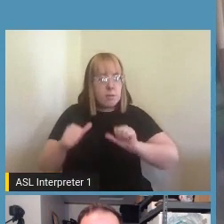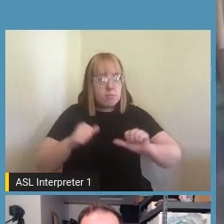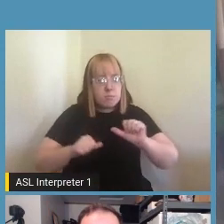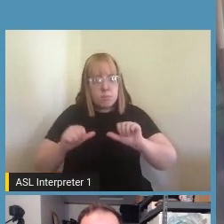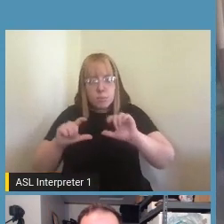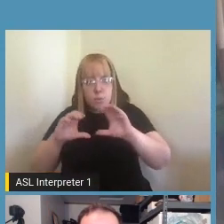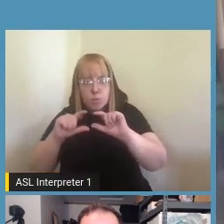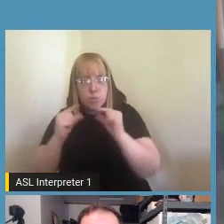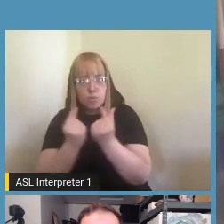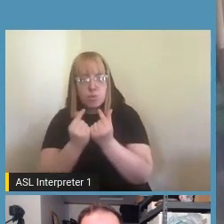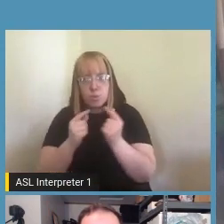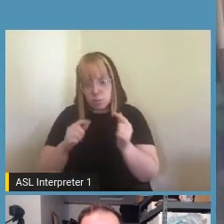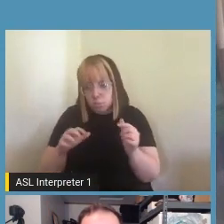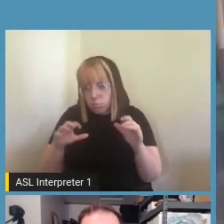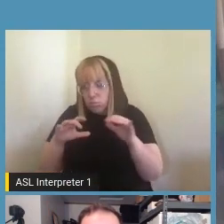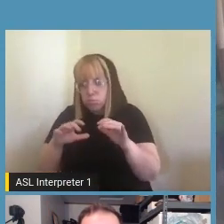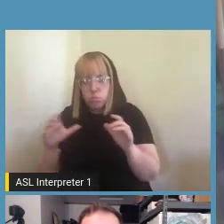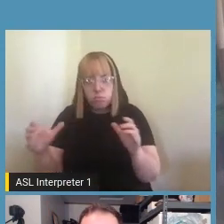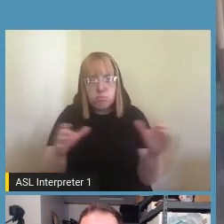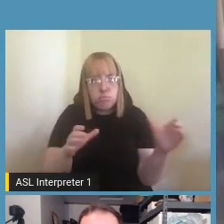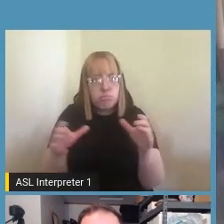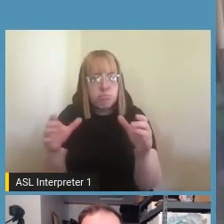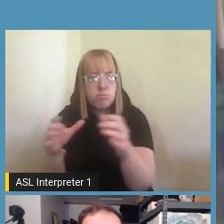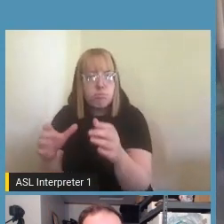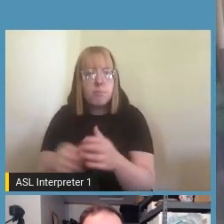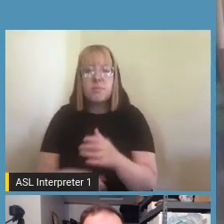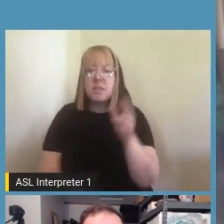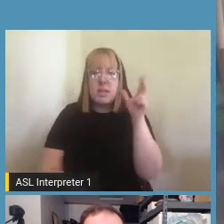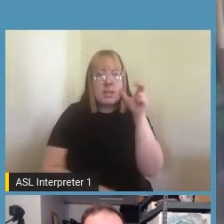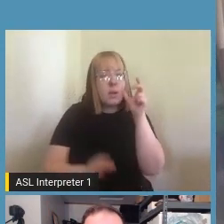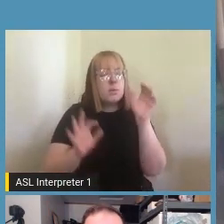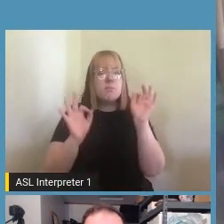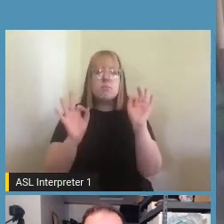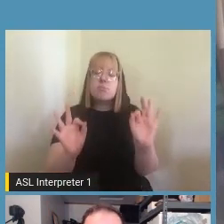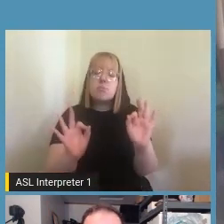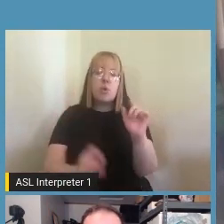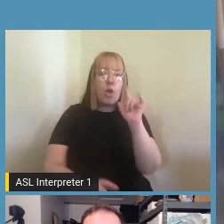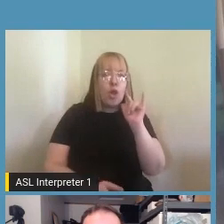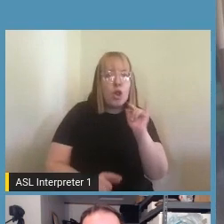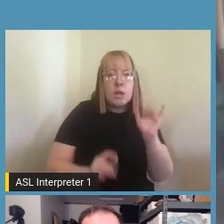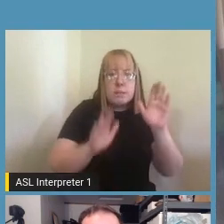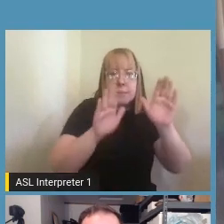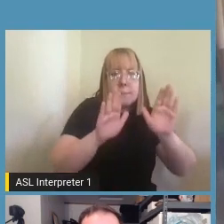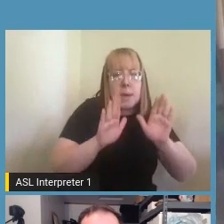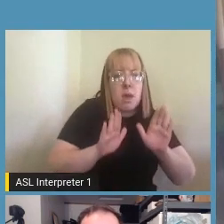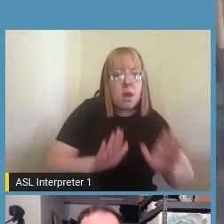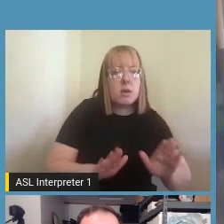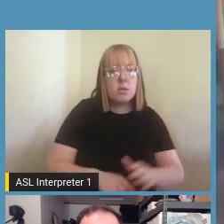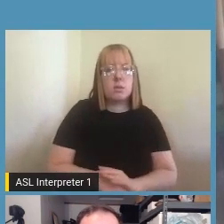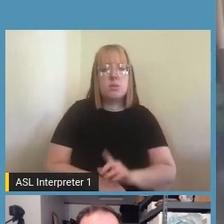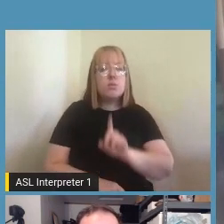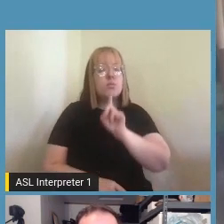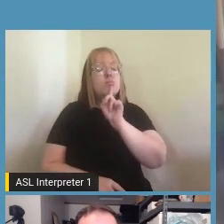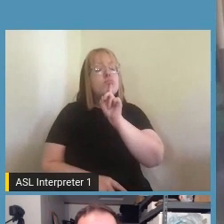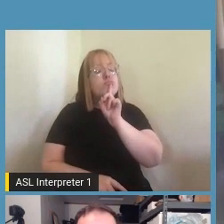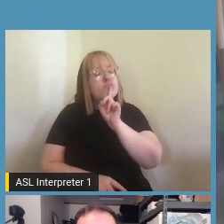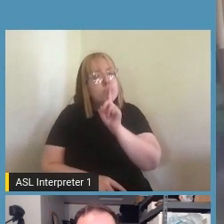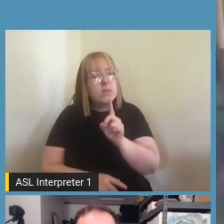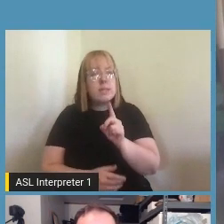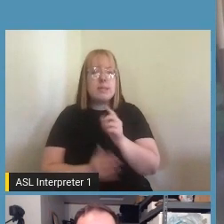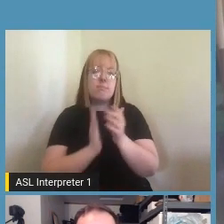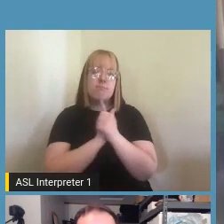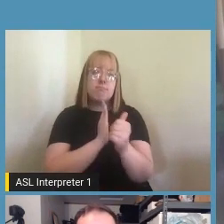West Building. And they sounded great. They looked amazing. They were very talented